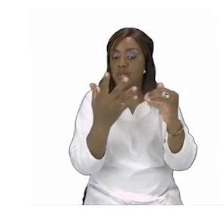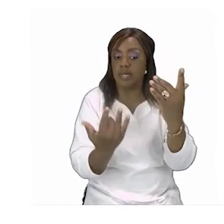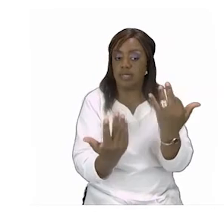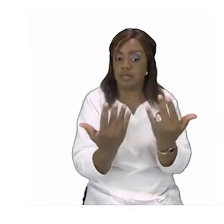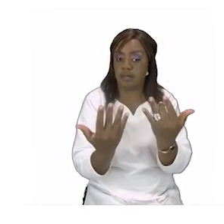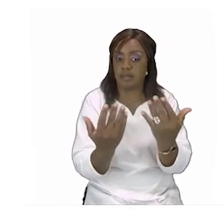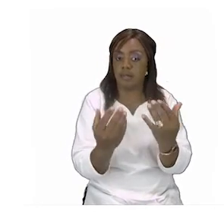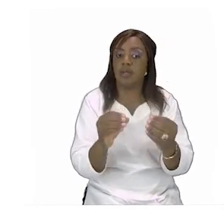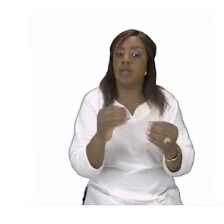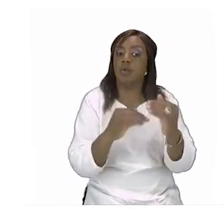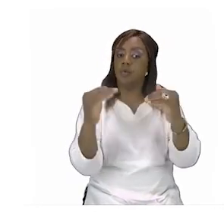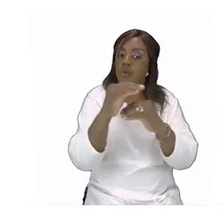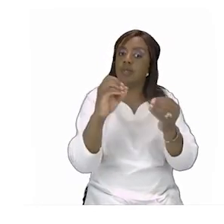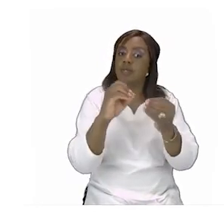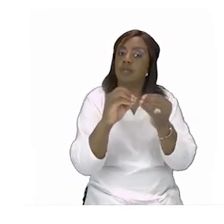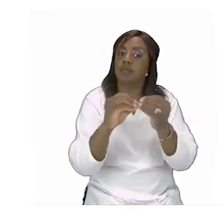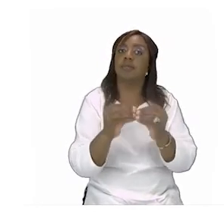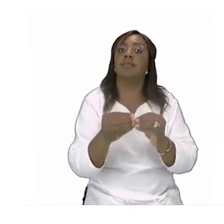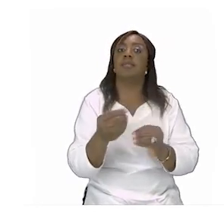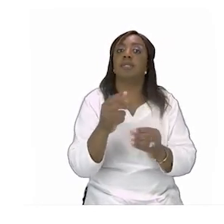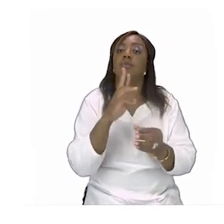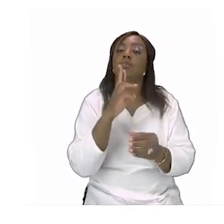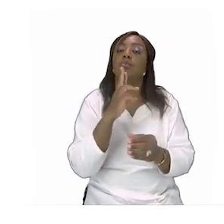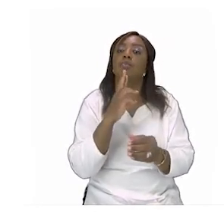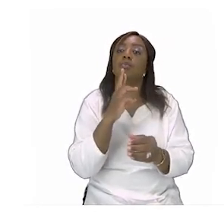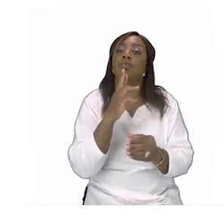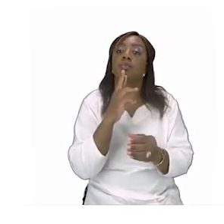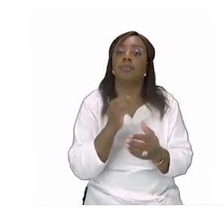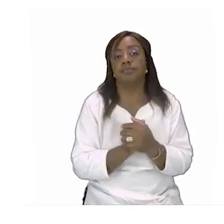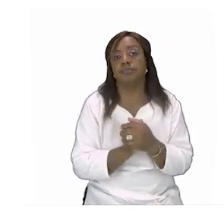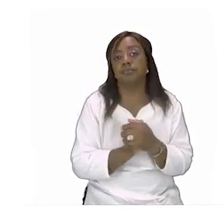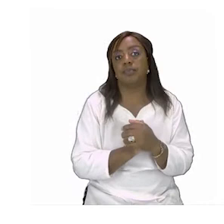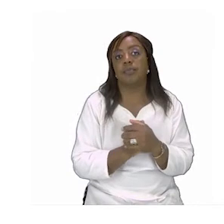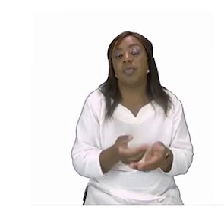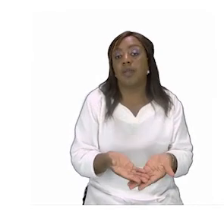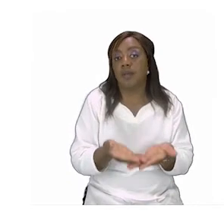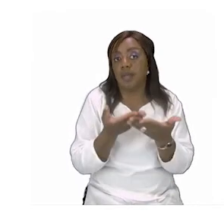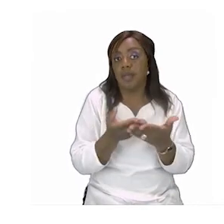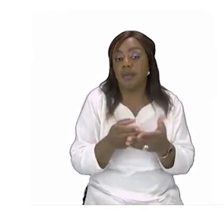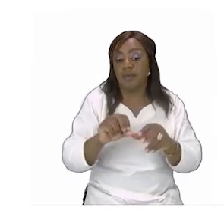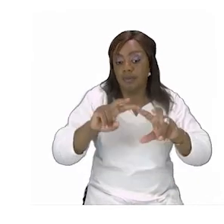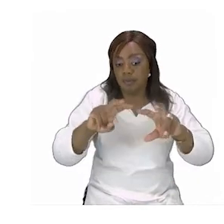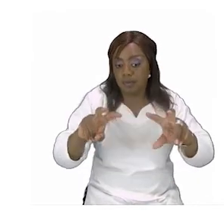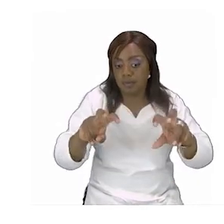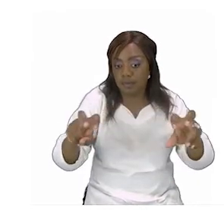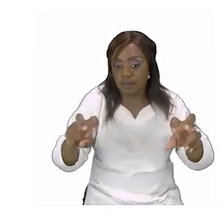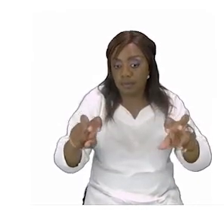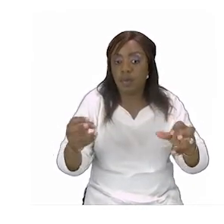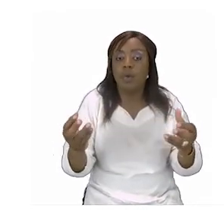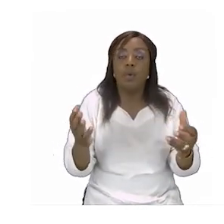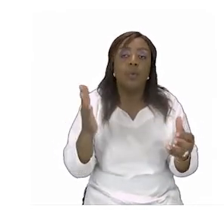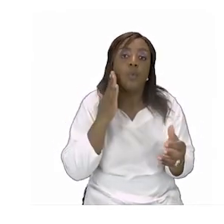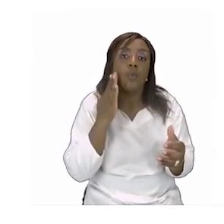your odd numbers are going to be red. I'm going to help you identify when